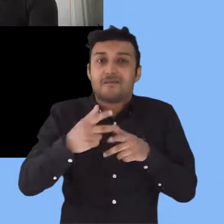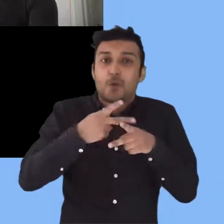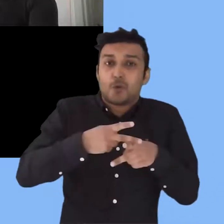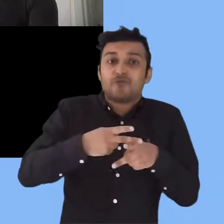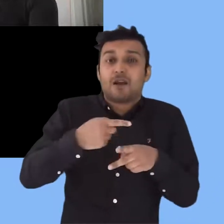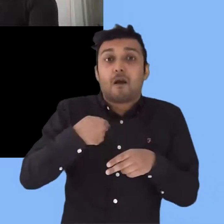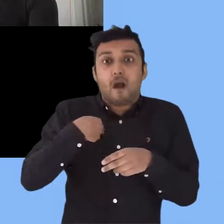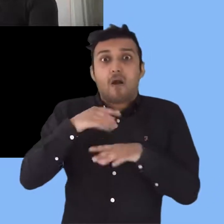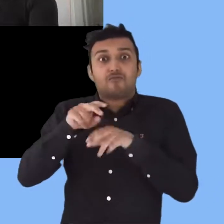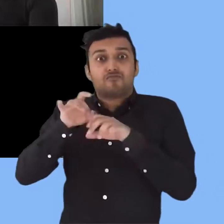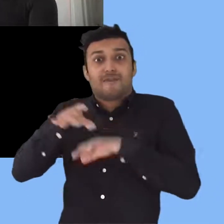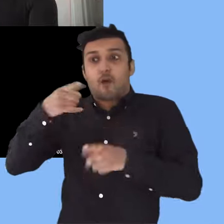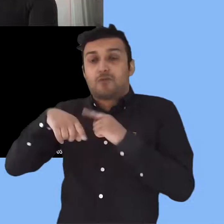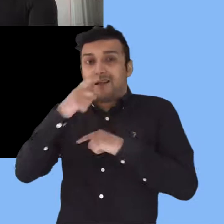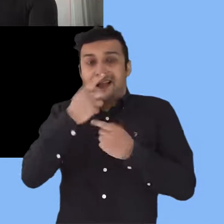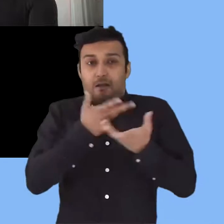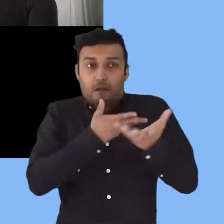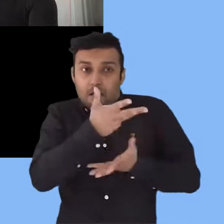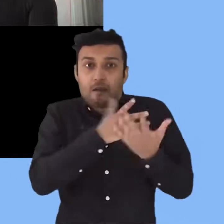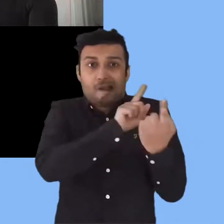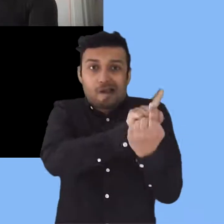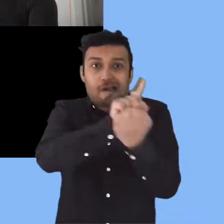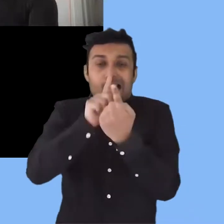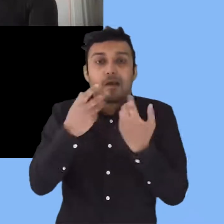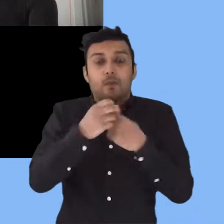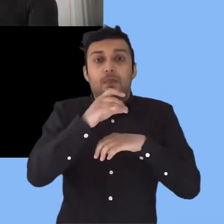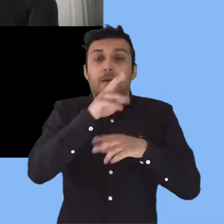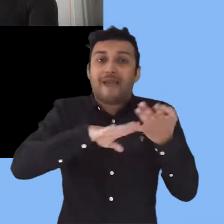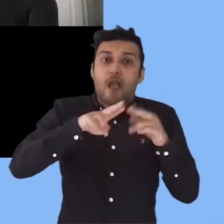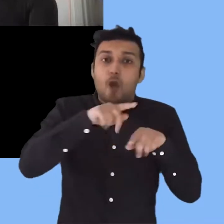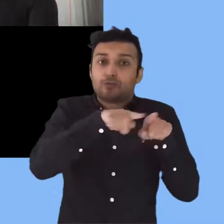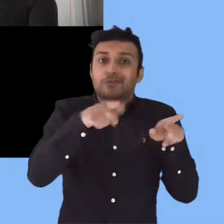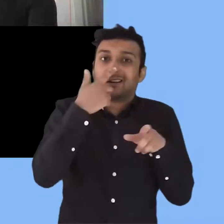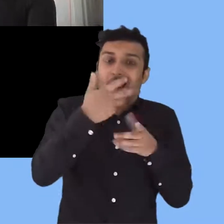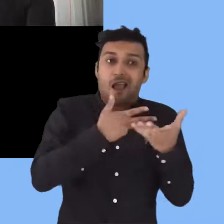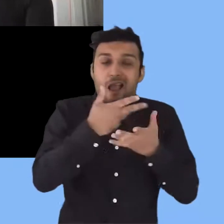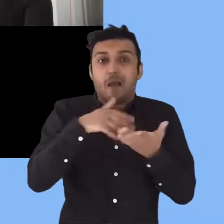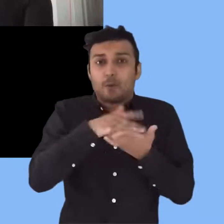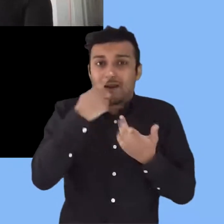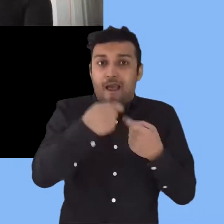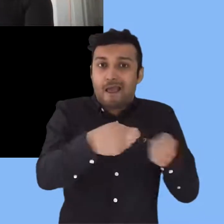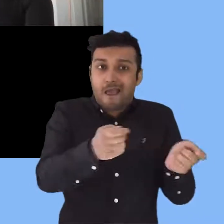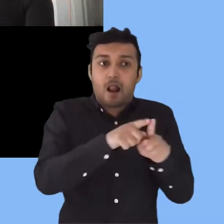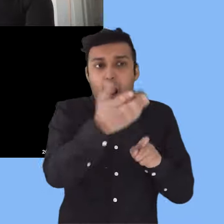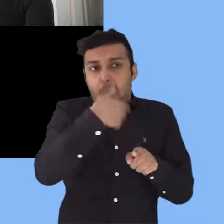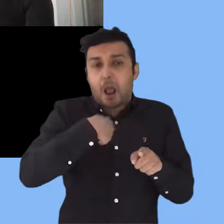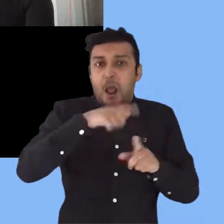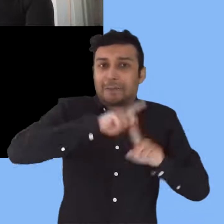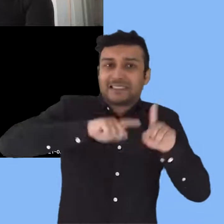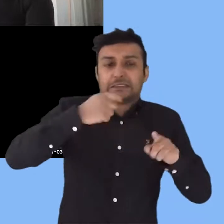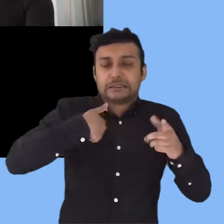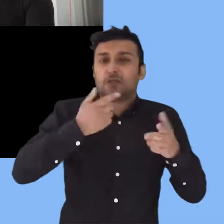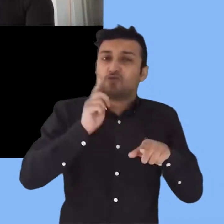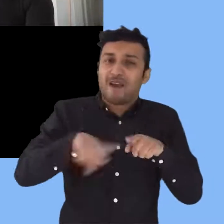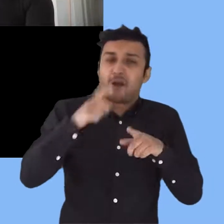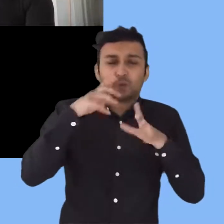to take this forward into a staff meeting, sending out a few emails here just to get those kinds of conversations conversations going. Talking to parents is really,